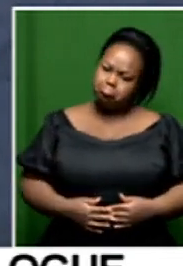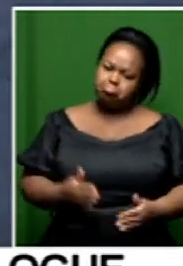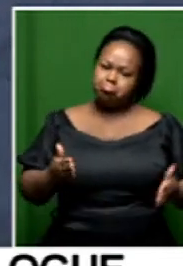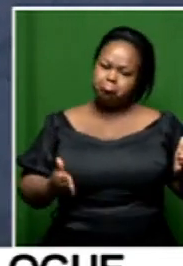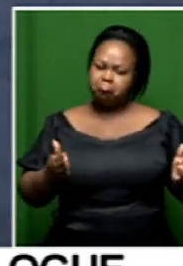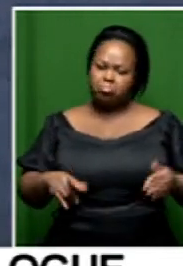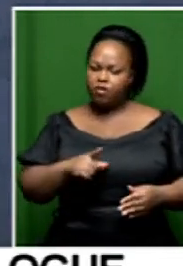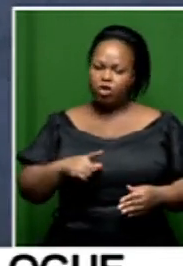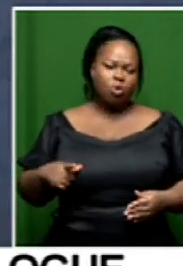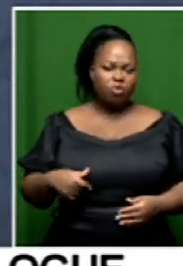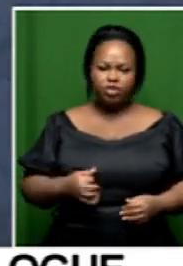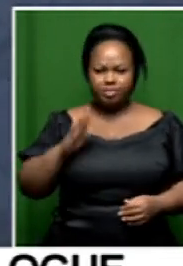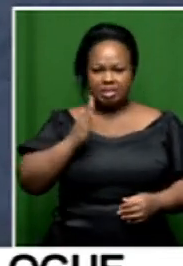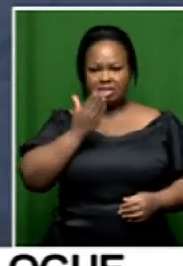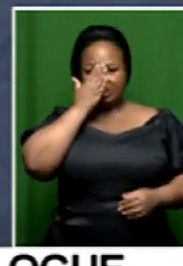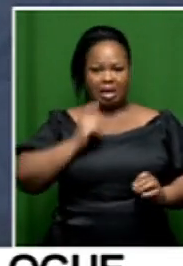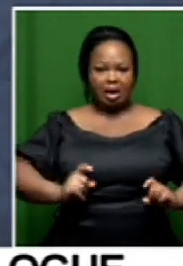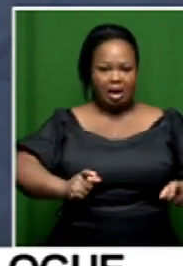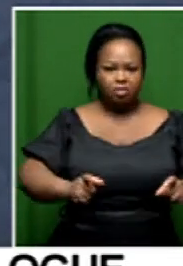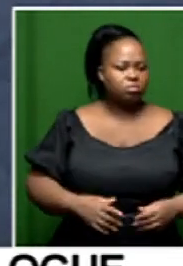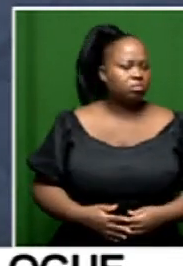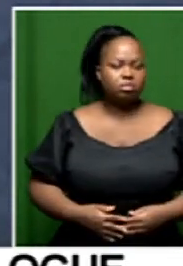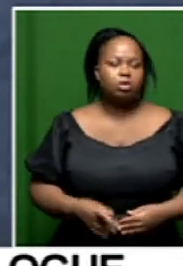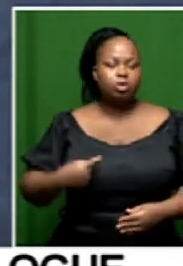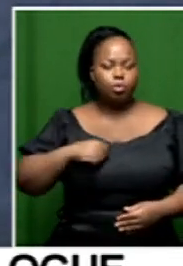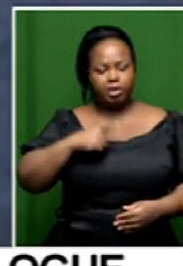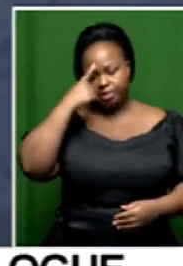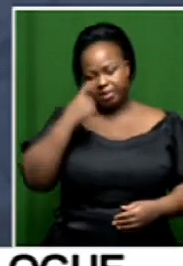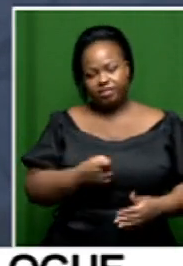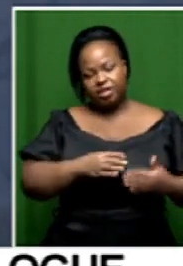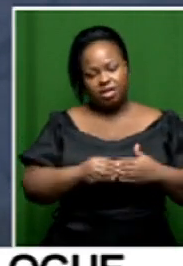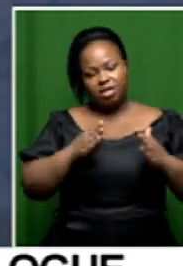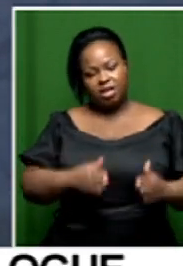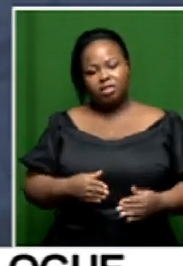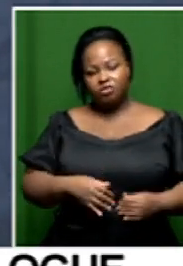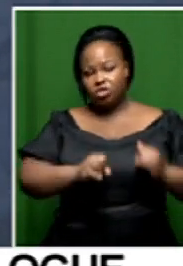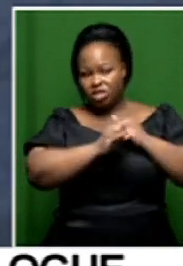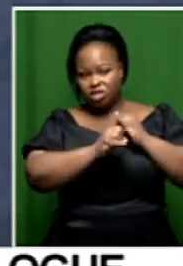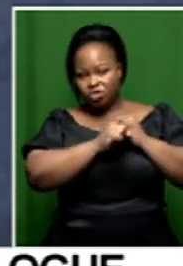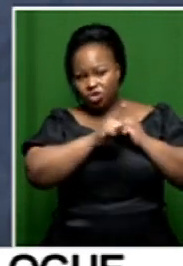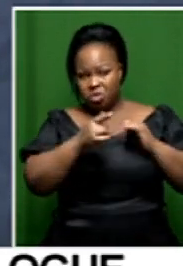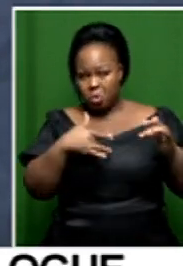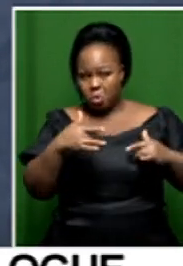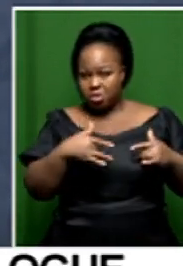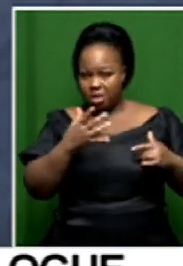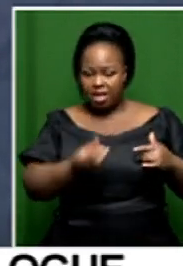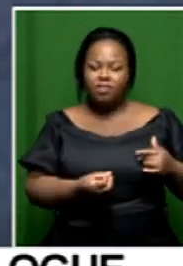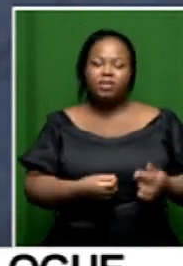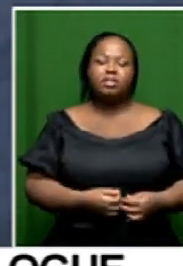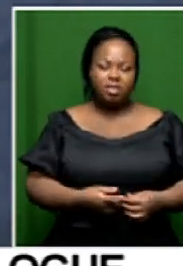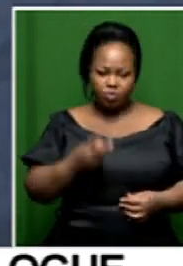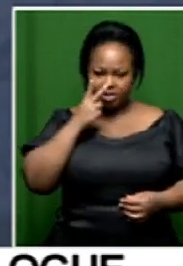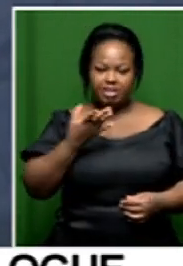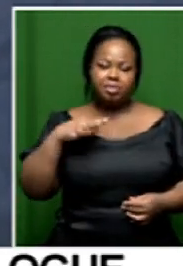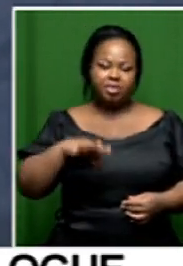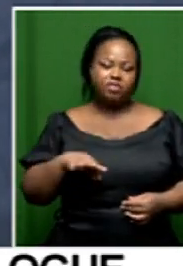the sense of rush is not there really. We believe the leaders of those institutions that are concerned should see the